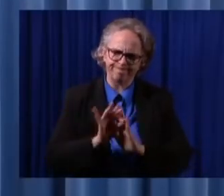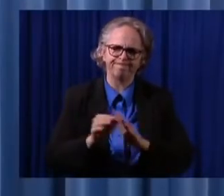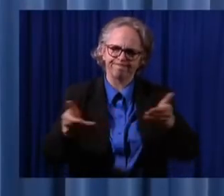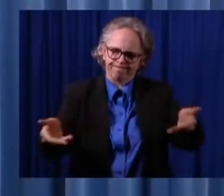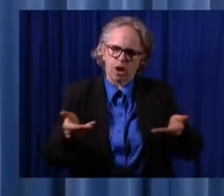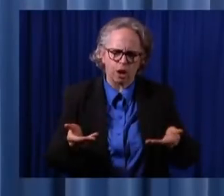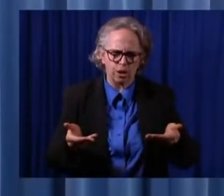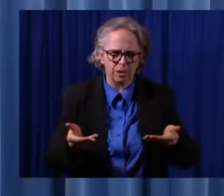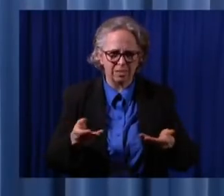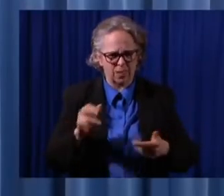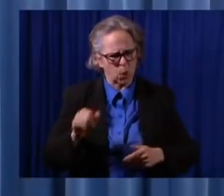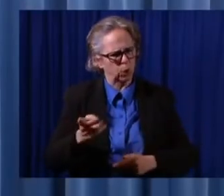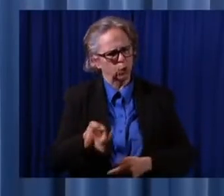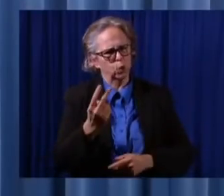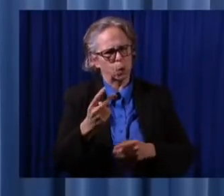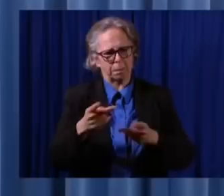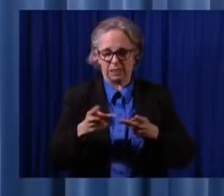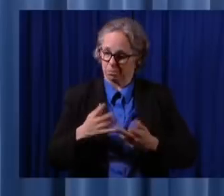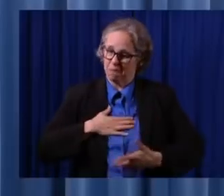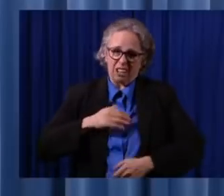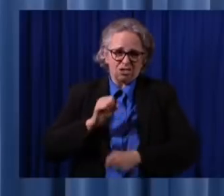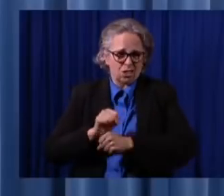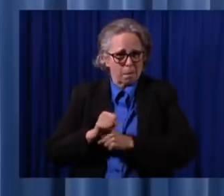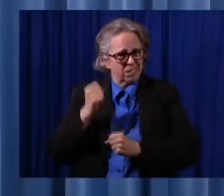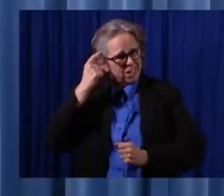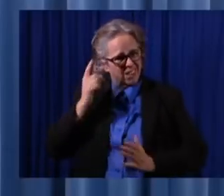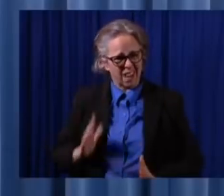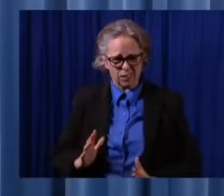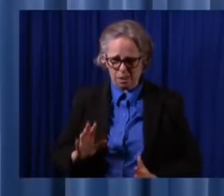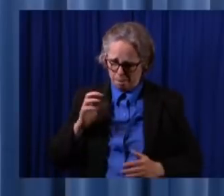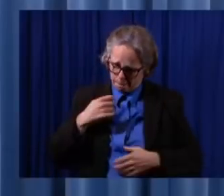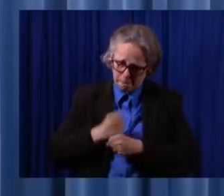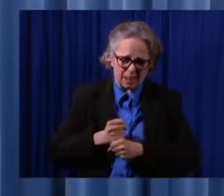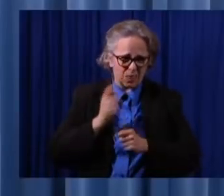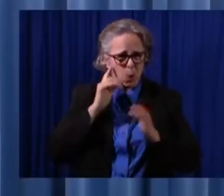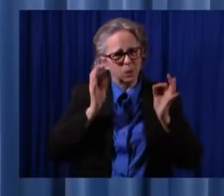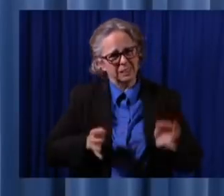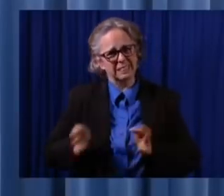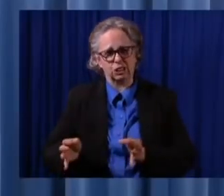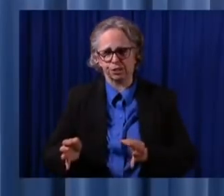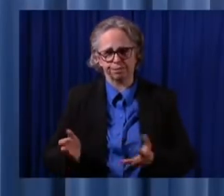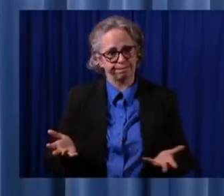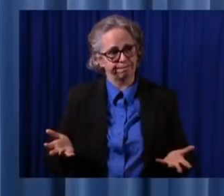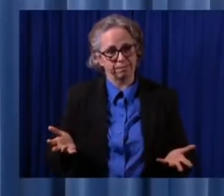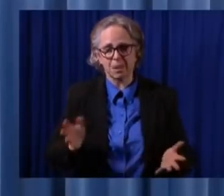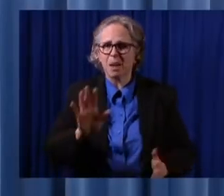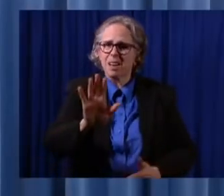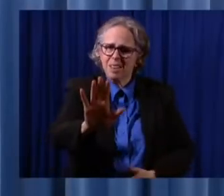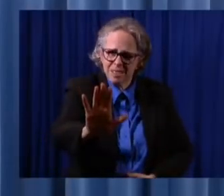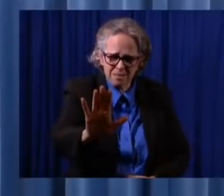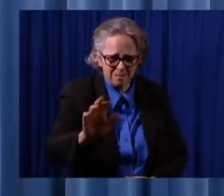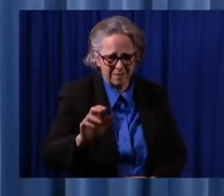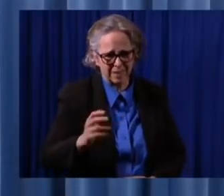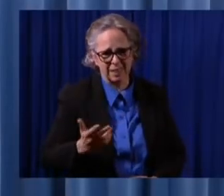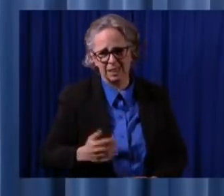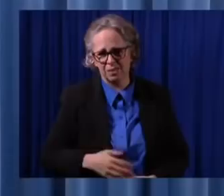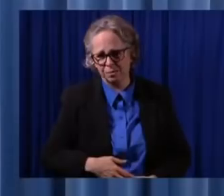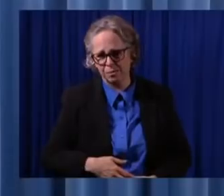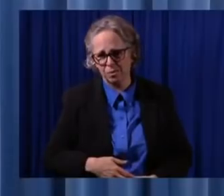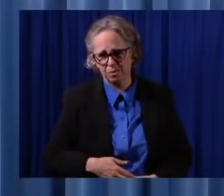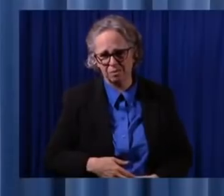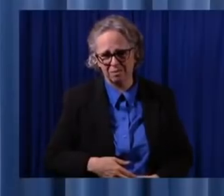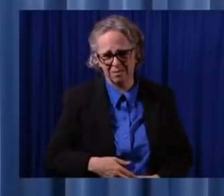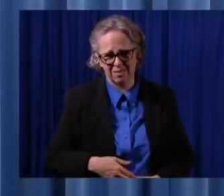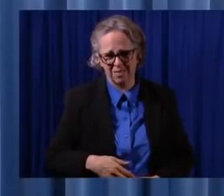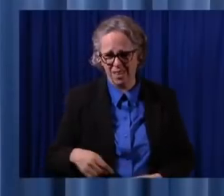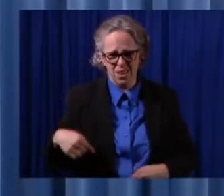job as governor, is to make those choices, and that's what we've done. But ultimately, we have made tough